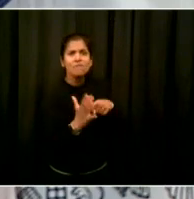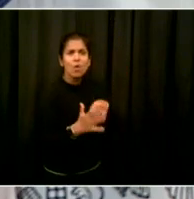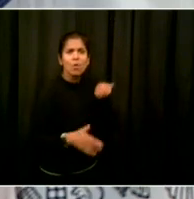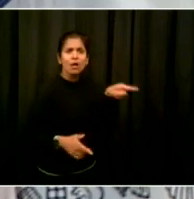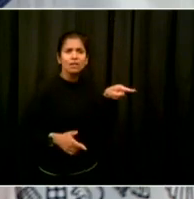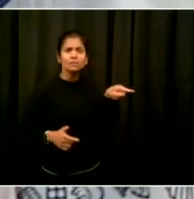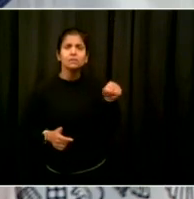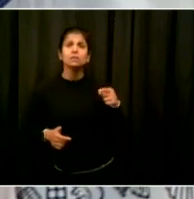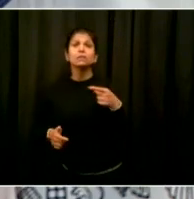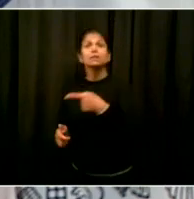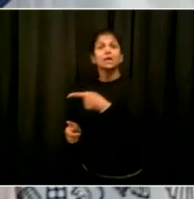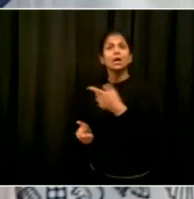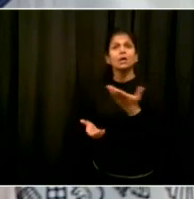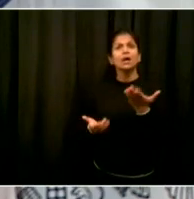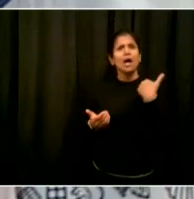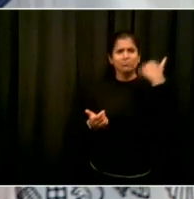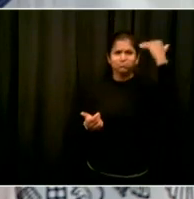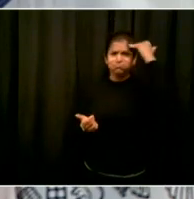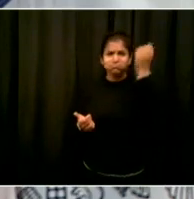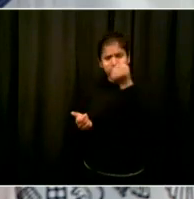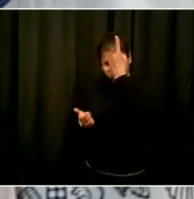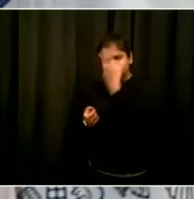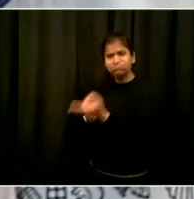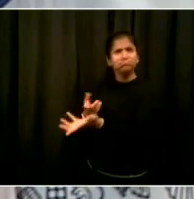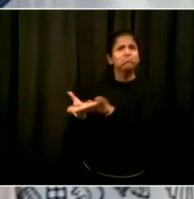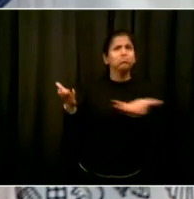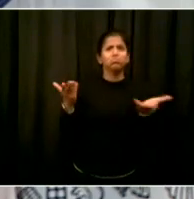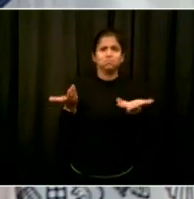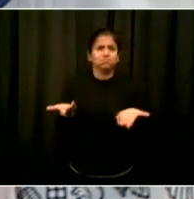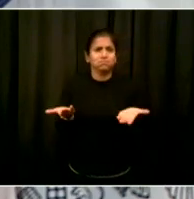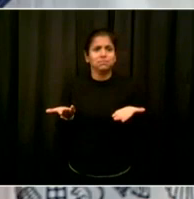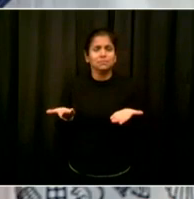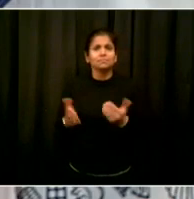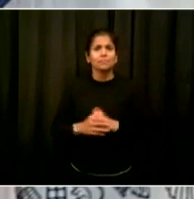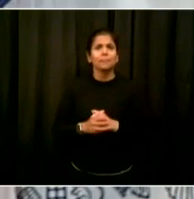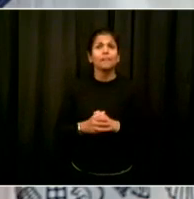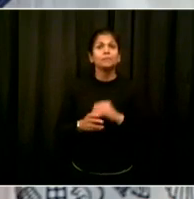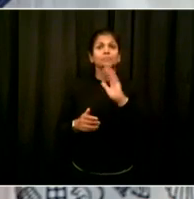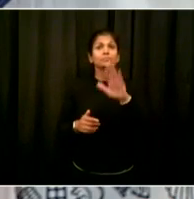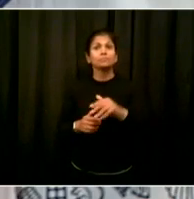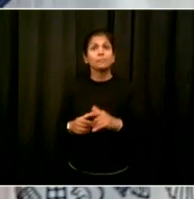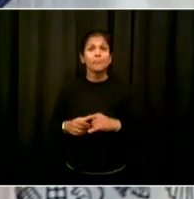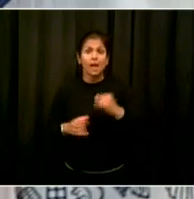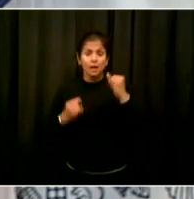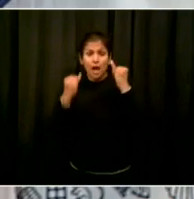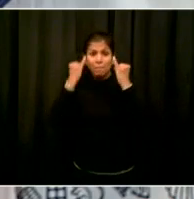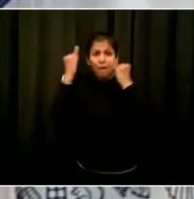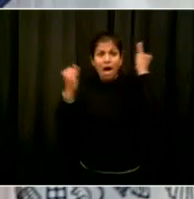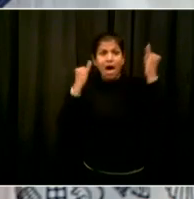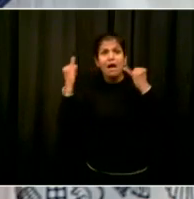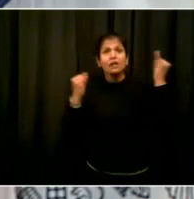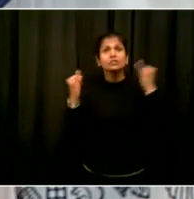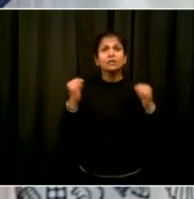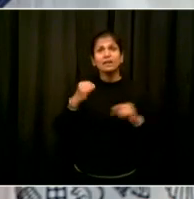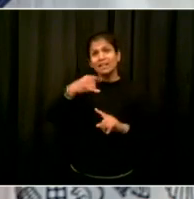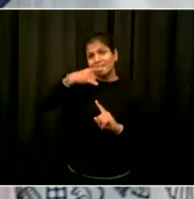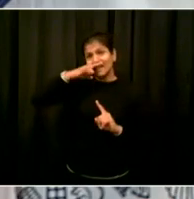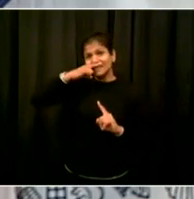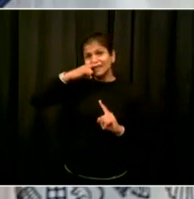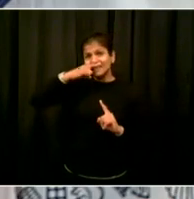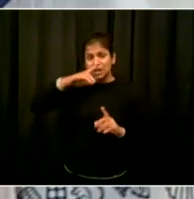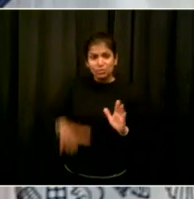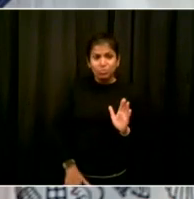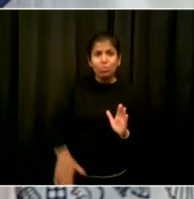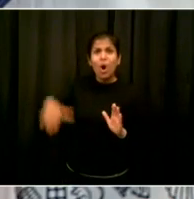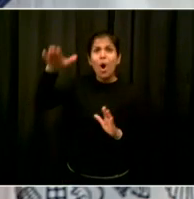It's hard on a lot of levels, but in the middle of a pandemic and then you're homeless on top of it, it's a lot. So we have to be there for these kids. We are